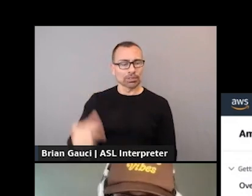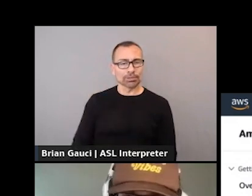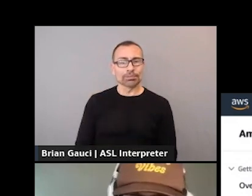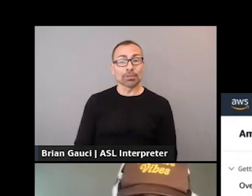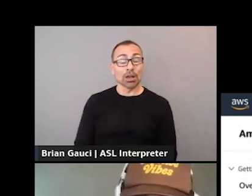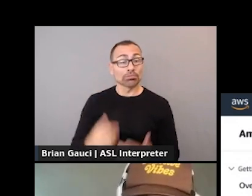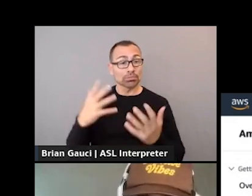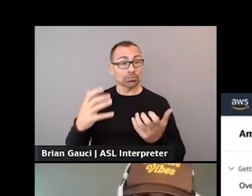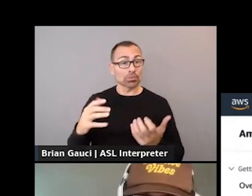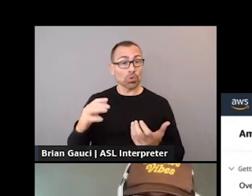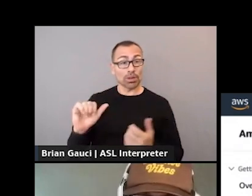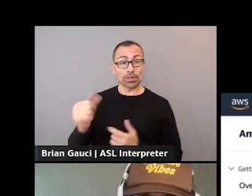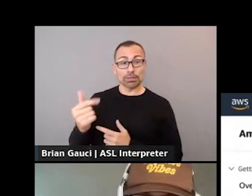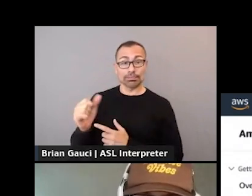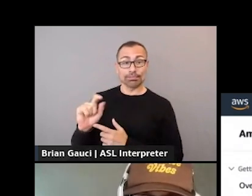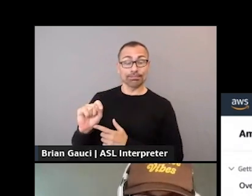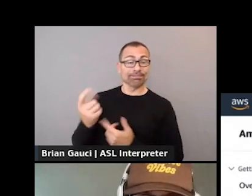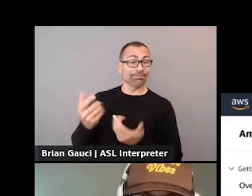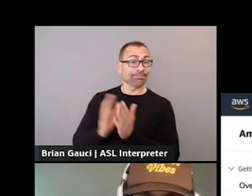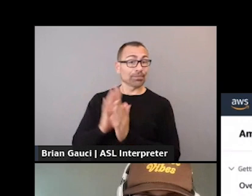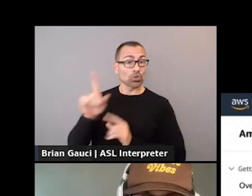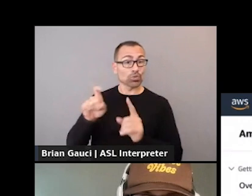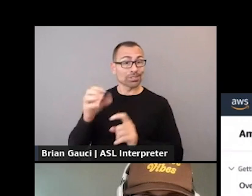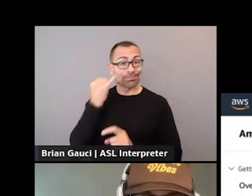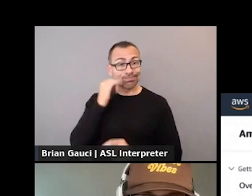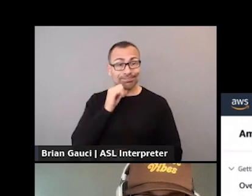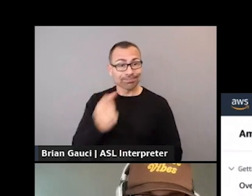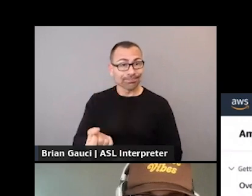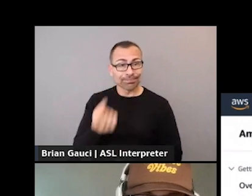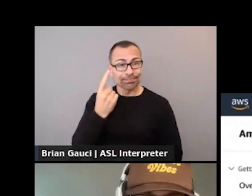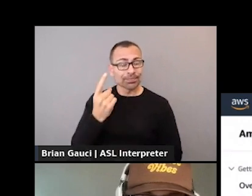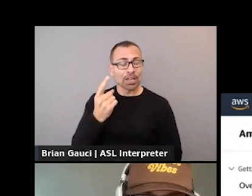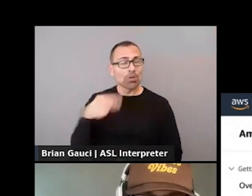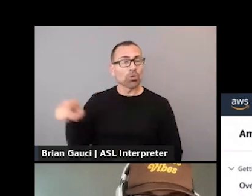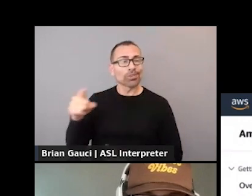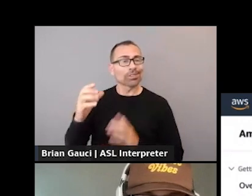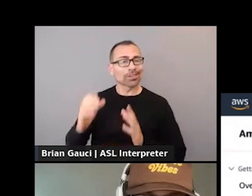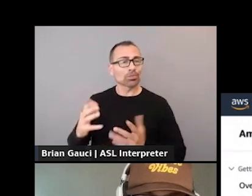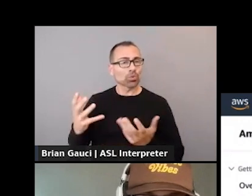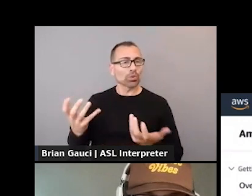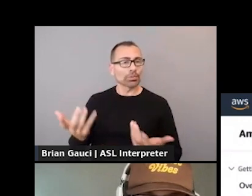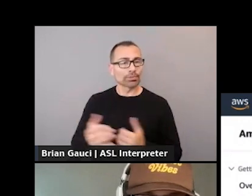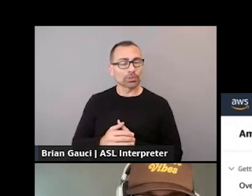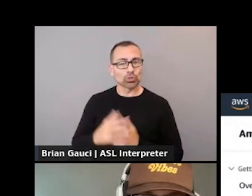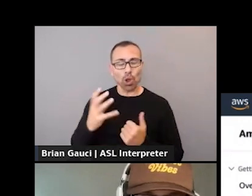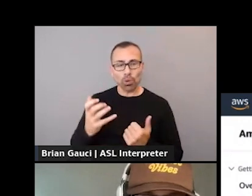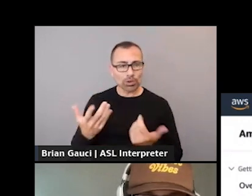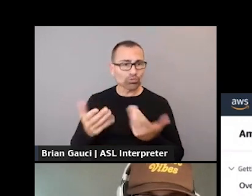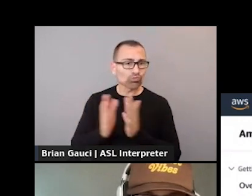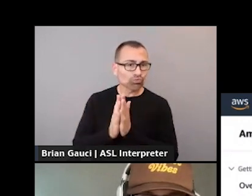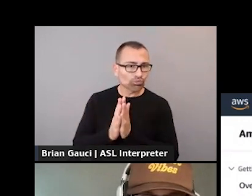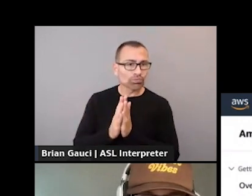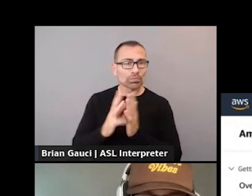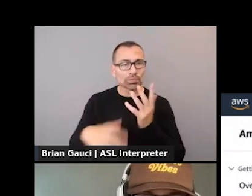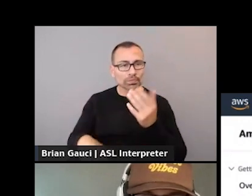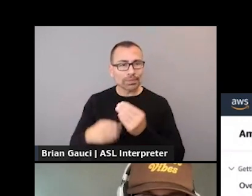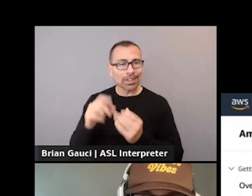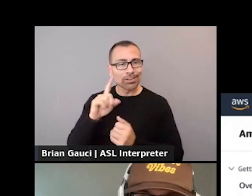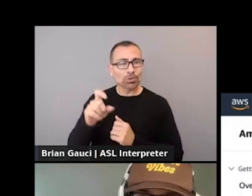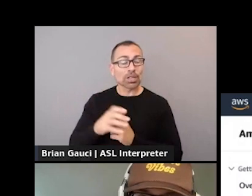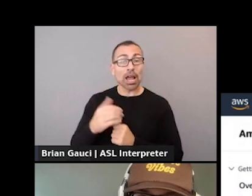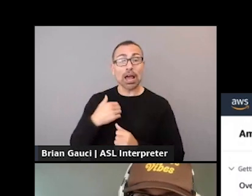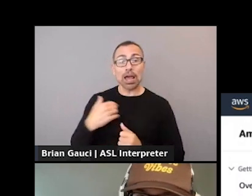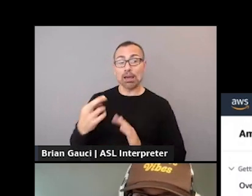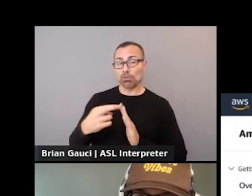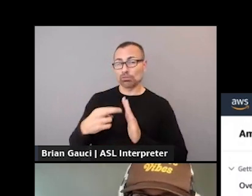ask questions if it doesn't understand what a customer is asking. So I want it to ask extra questions. I have a role that I'm